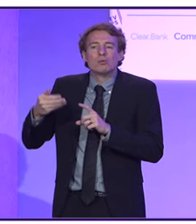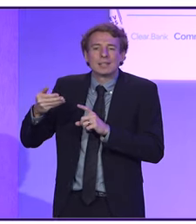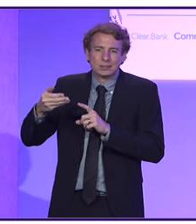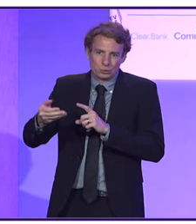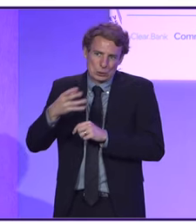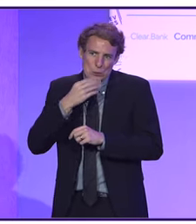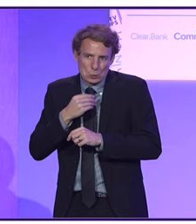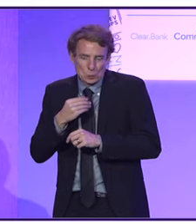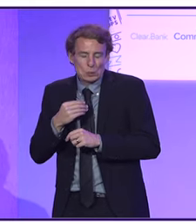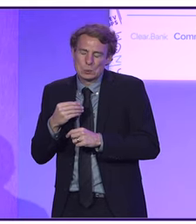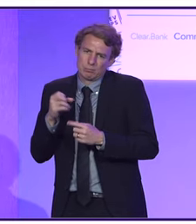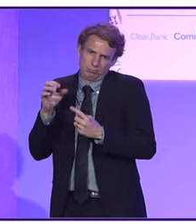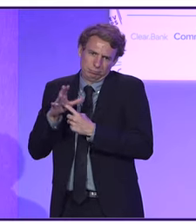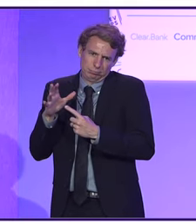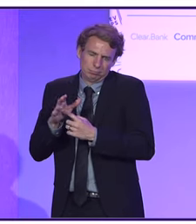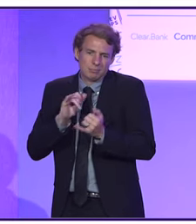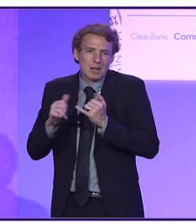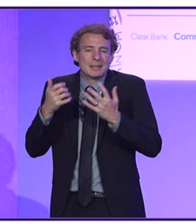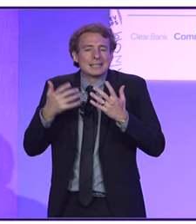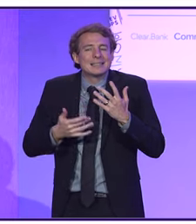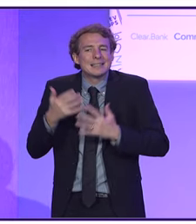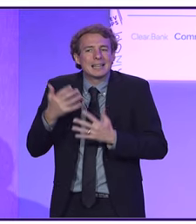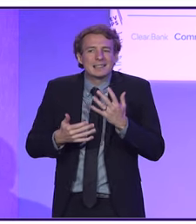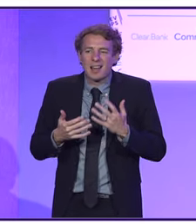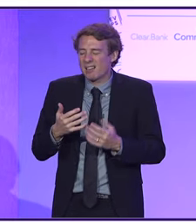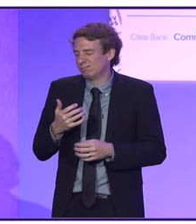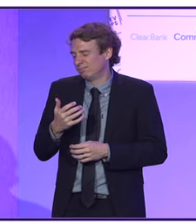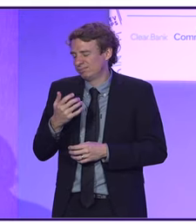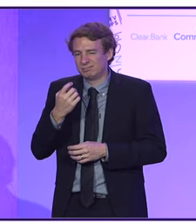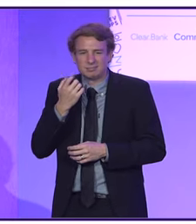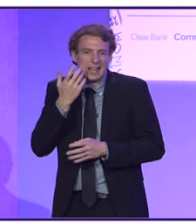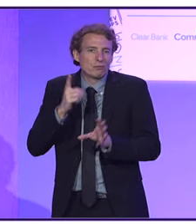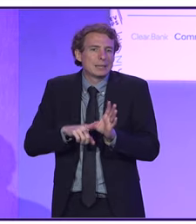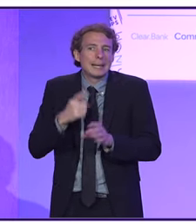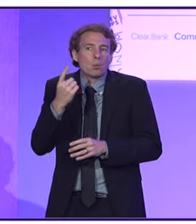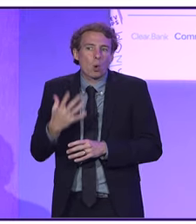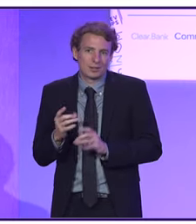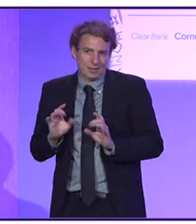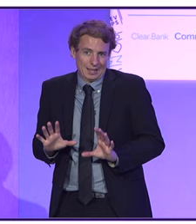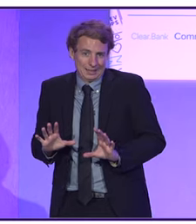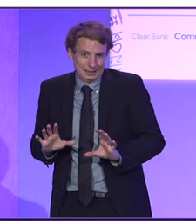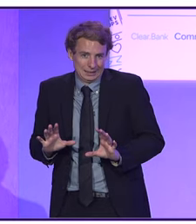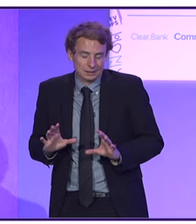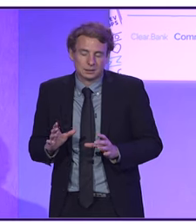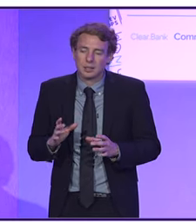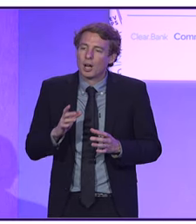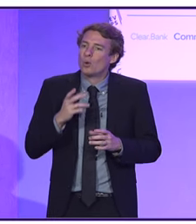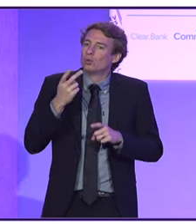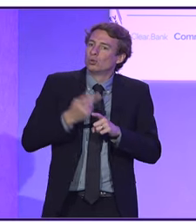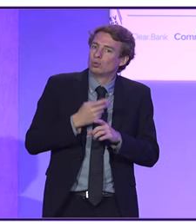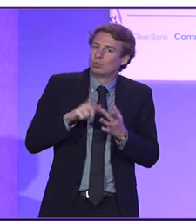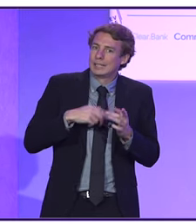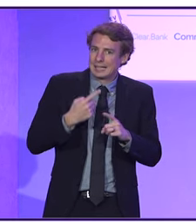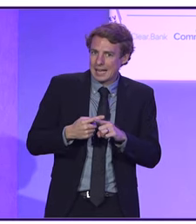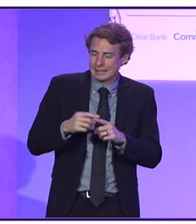wish to access once a year. And so following the reindexing model, you would reindex a huge volume of